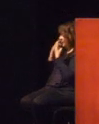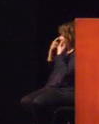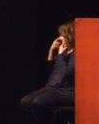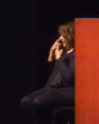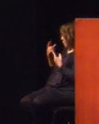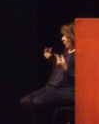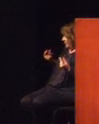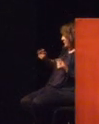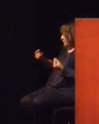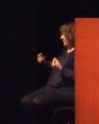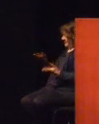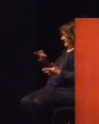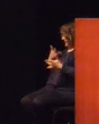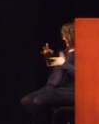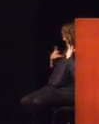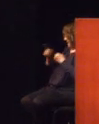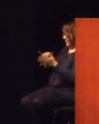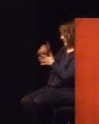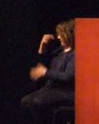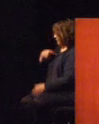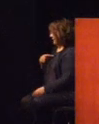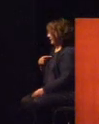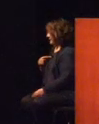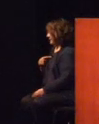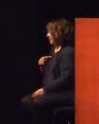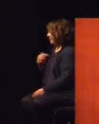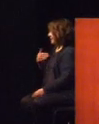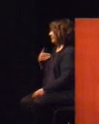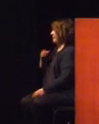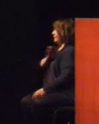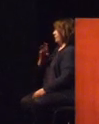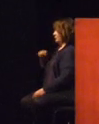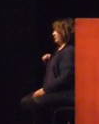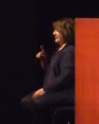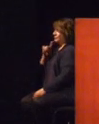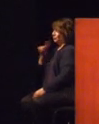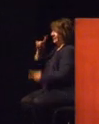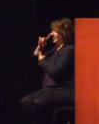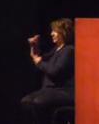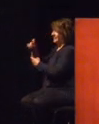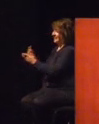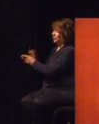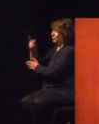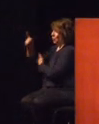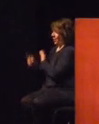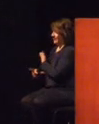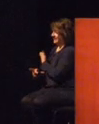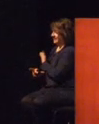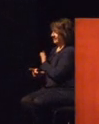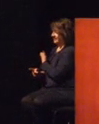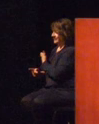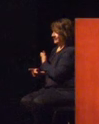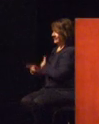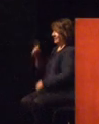that we can do. And what's exciting about that to me is we have a board of trustees that's very interested in new programs